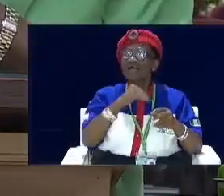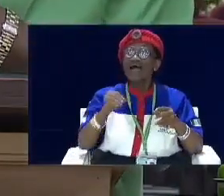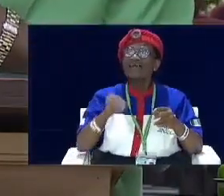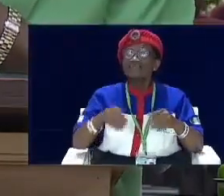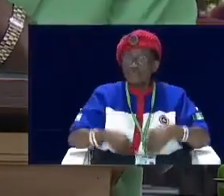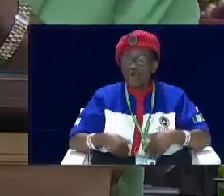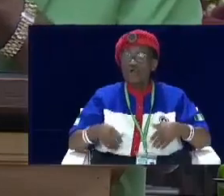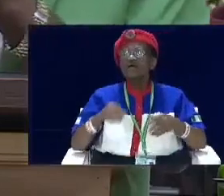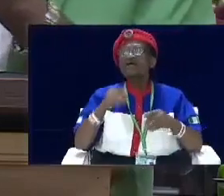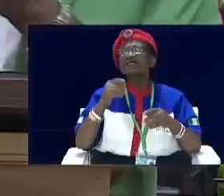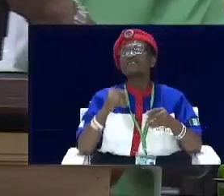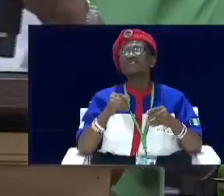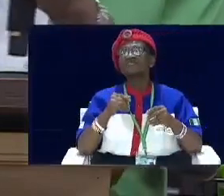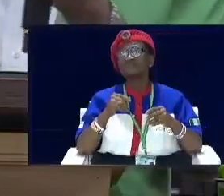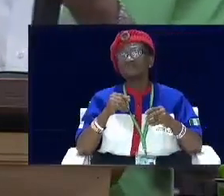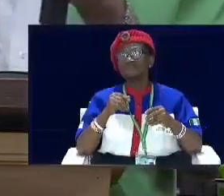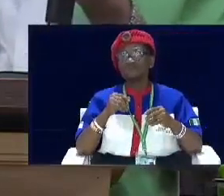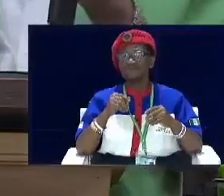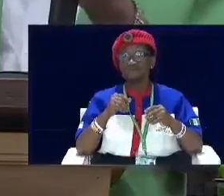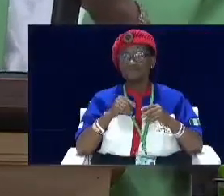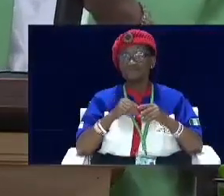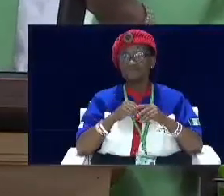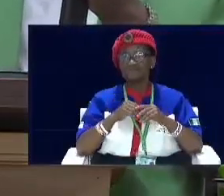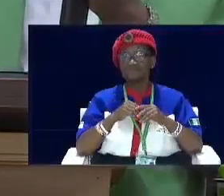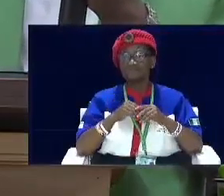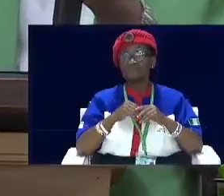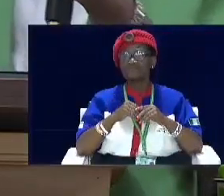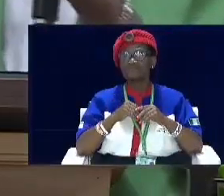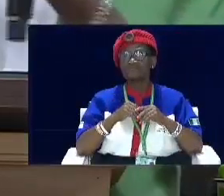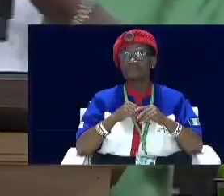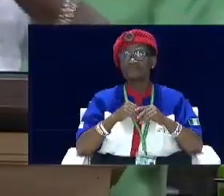agbára ti ń bẹ nínú ẹnu ti àgbà náà ní ń bẹ lẹ́nu ọmọdé.